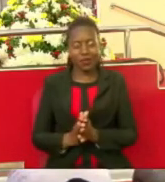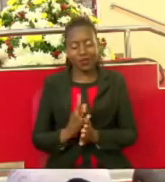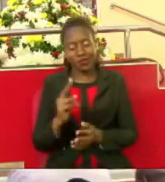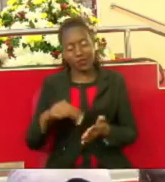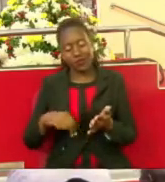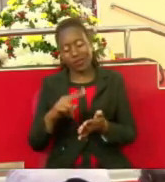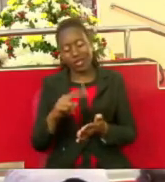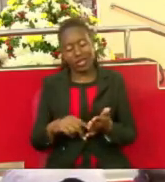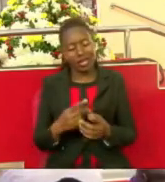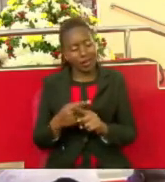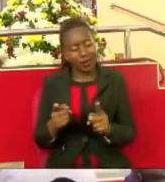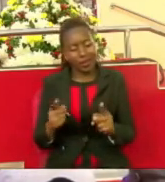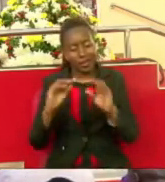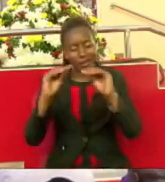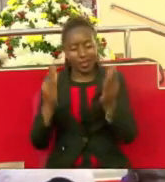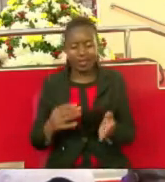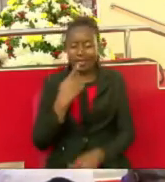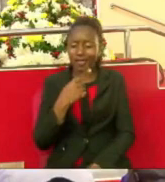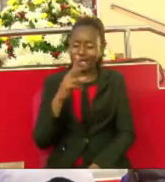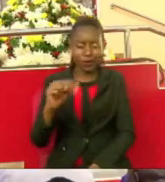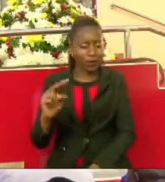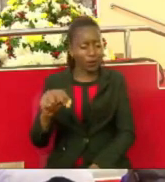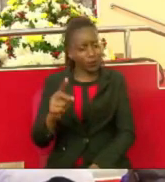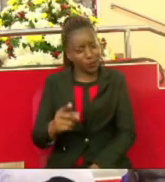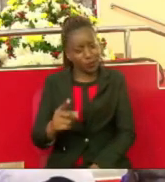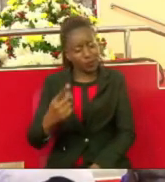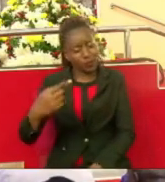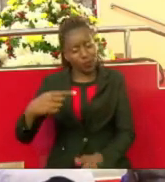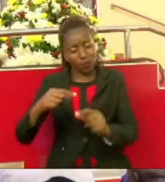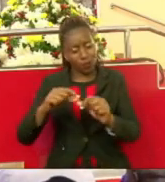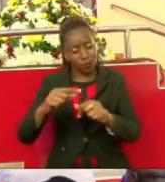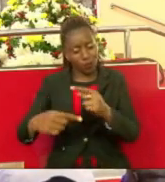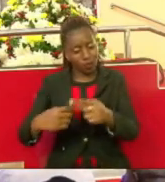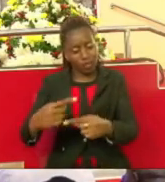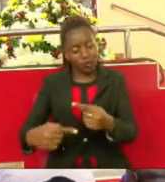The teacher says, no, you continue. And I wanted to go under the desk.